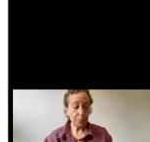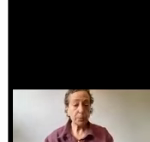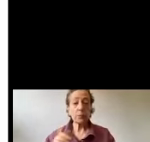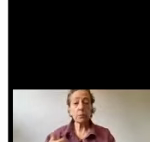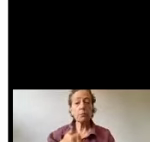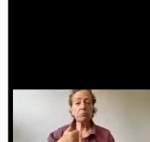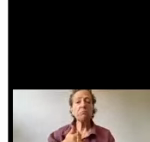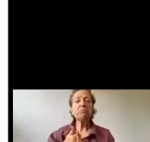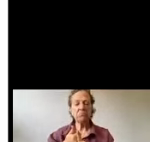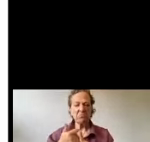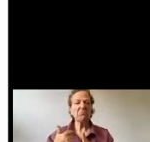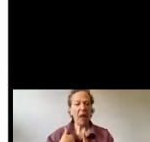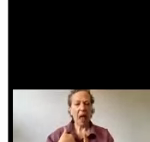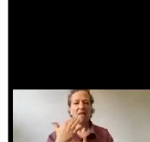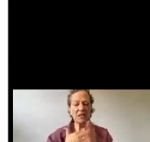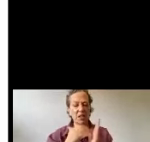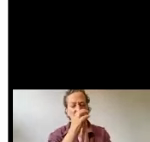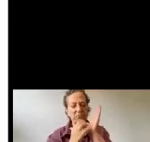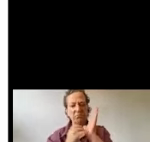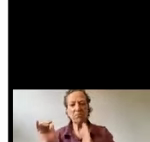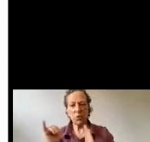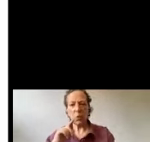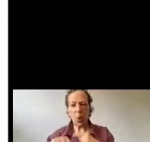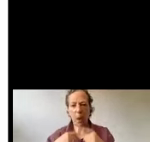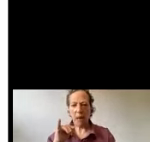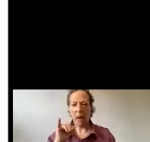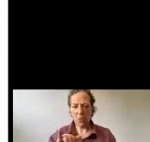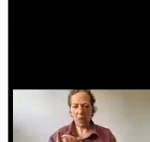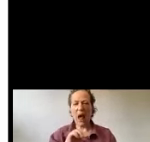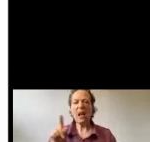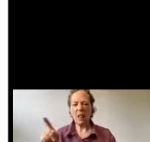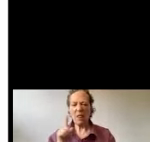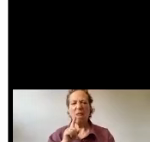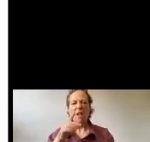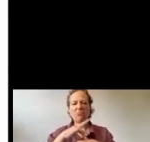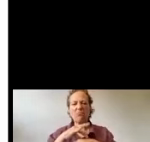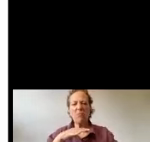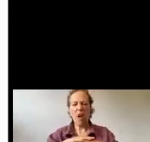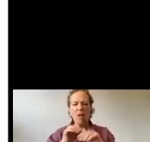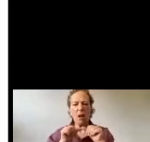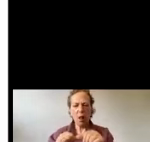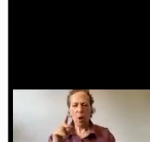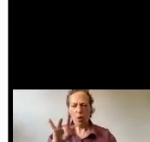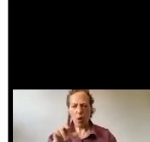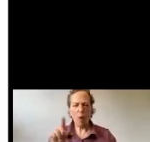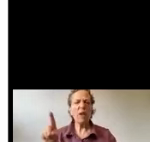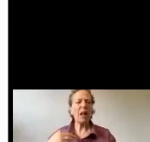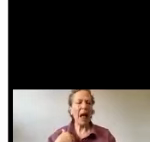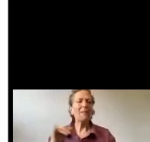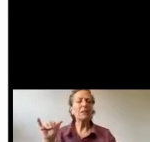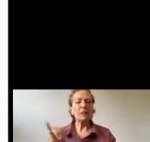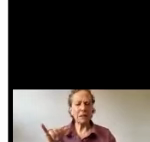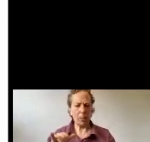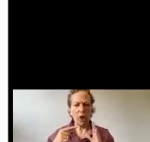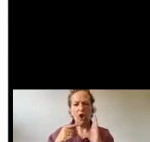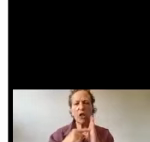EEOC, issued similar guidance about COVID-19, which touches on long COVID, provided also similar